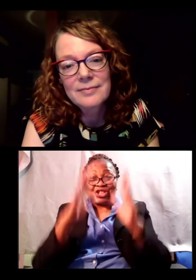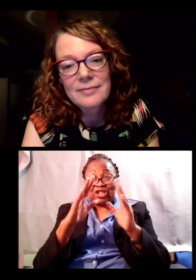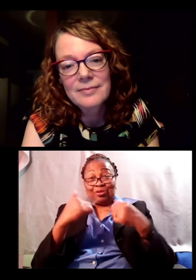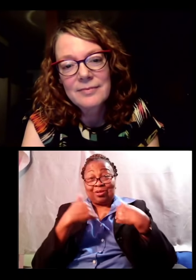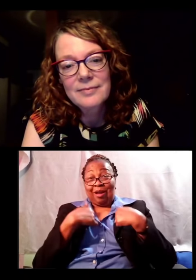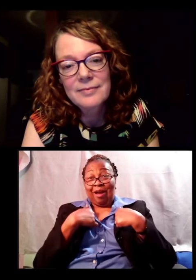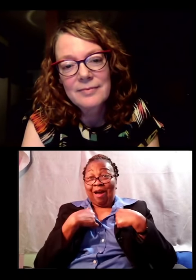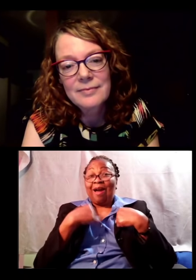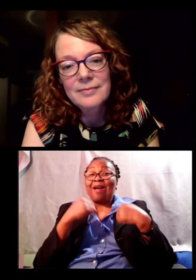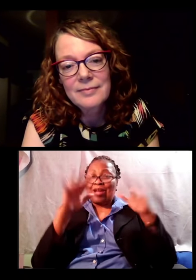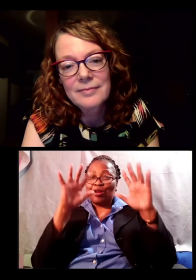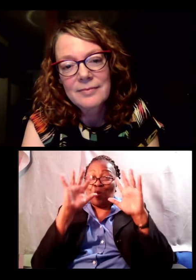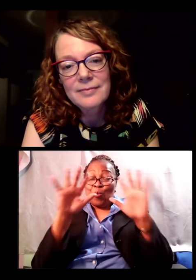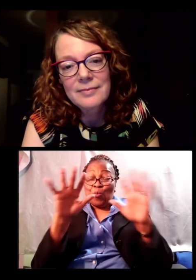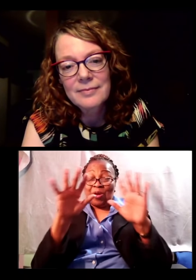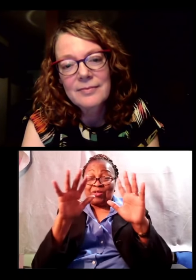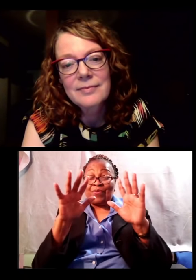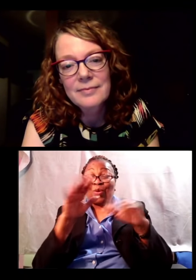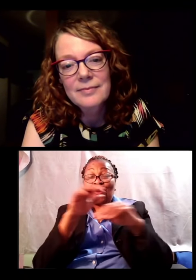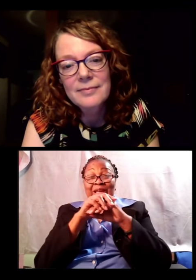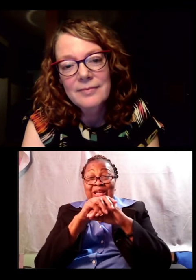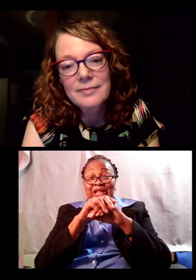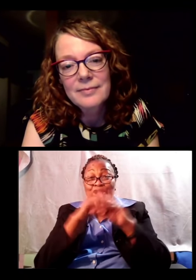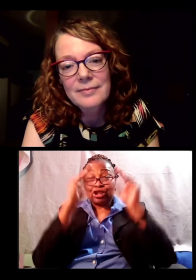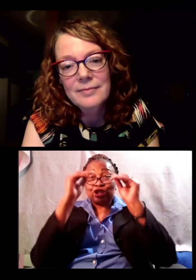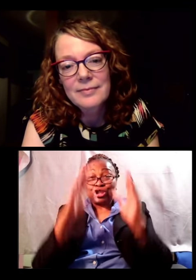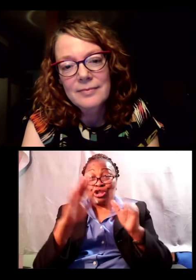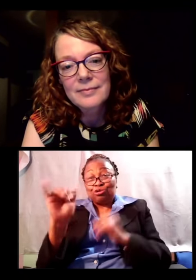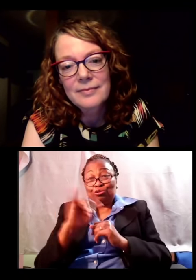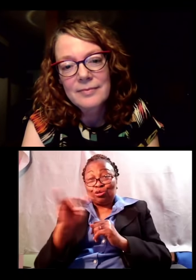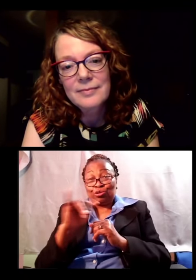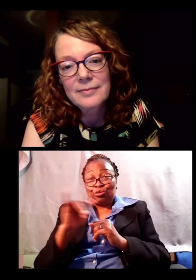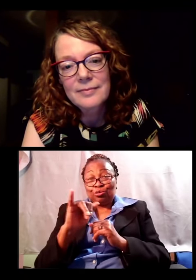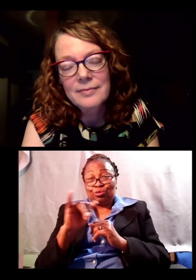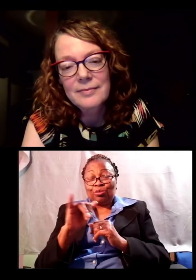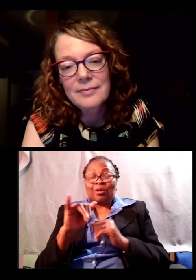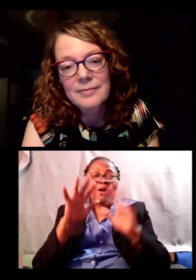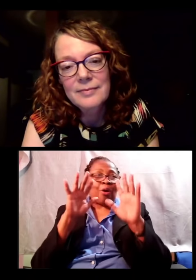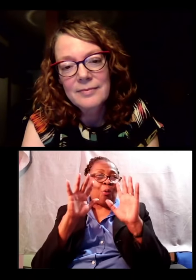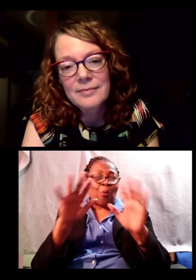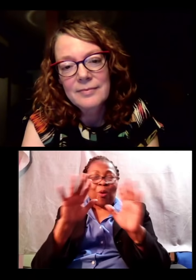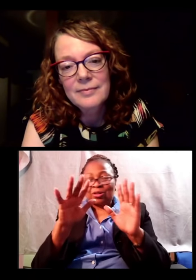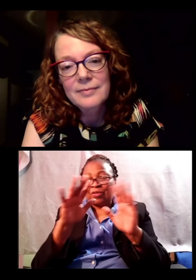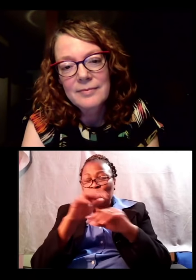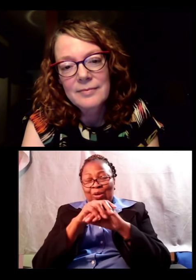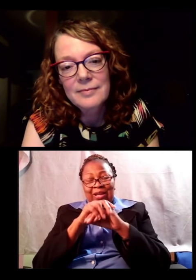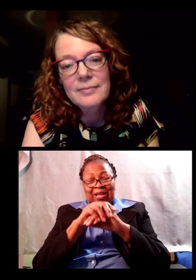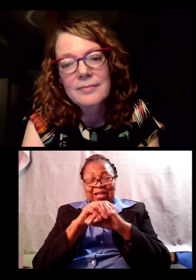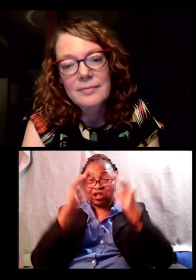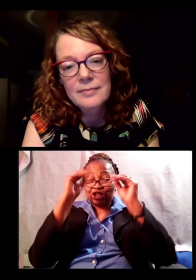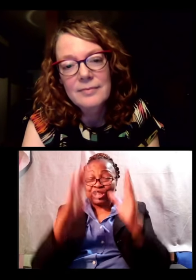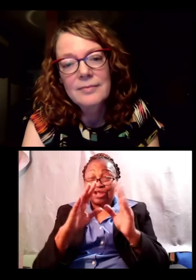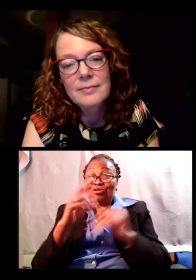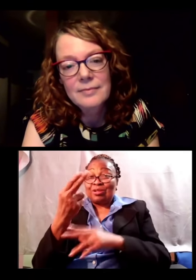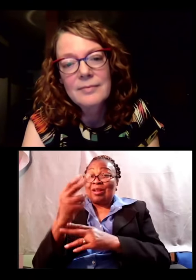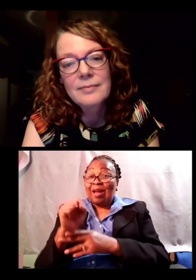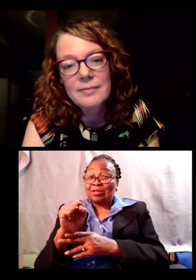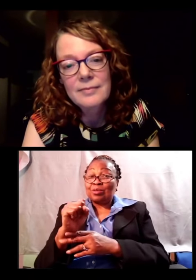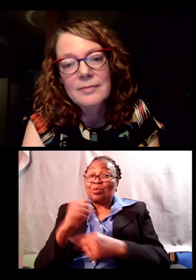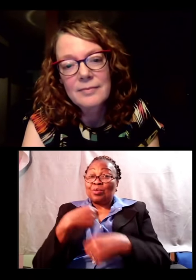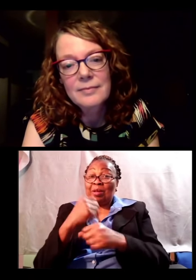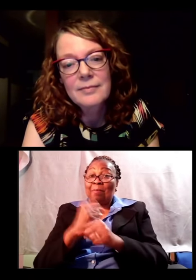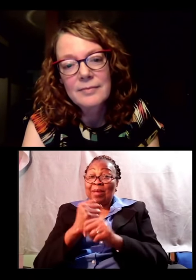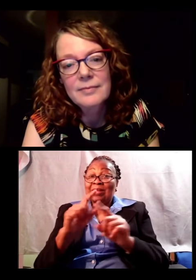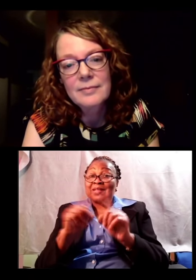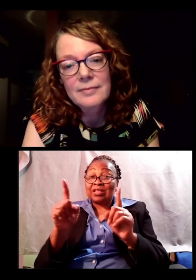at the time I began writing. So wonderful English teachers in high school can make a lot of difference, and also ones